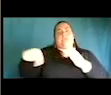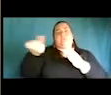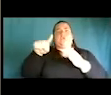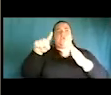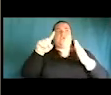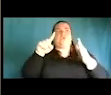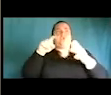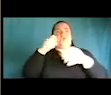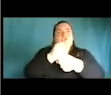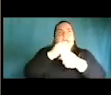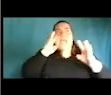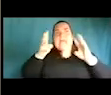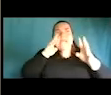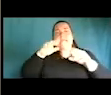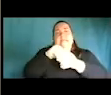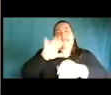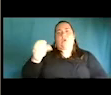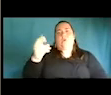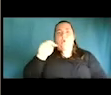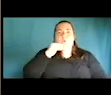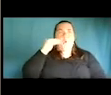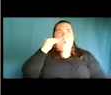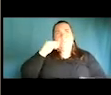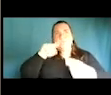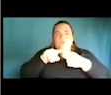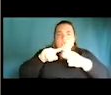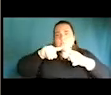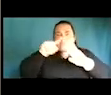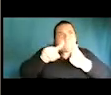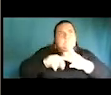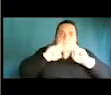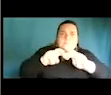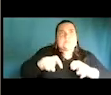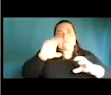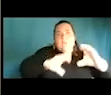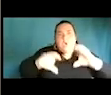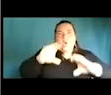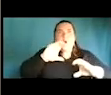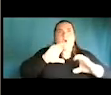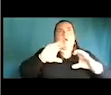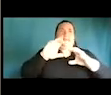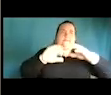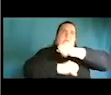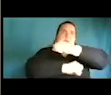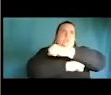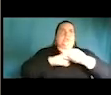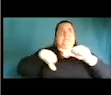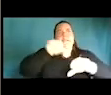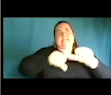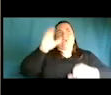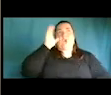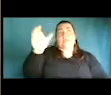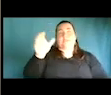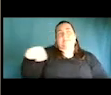to explore some of the fundamental scientific concepts that were being introduced in the lectures. This is an incredible challenge, a